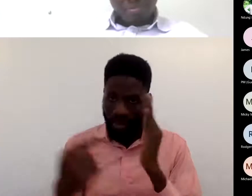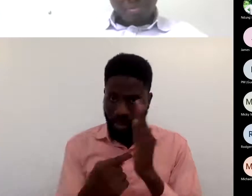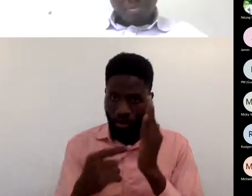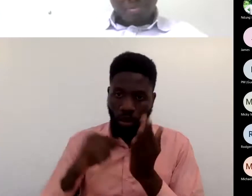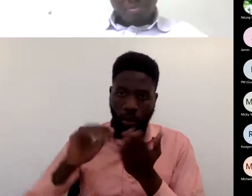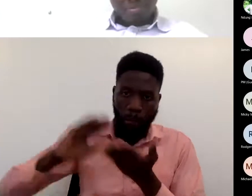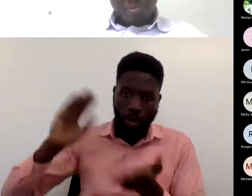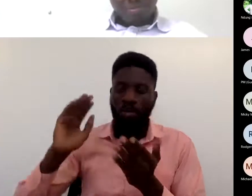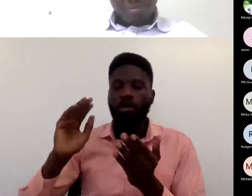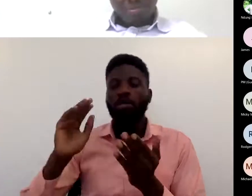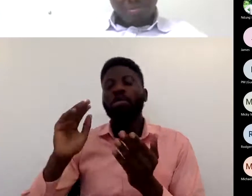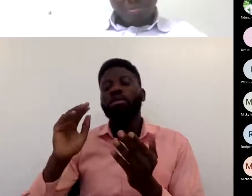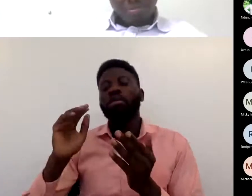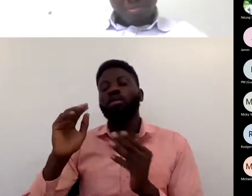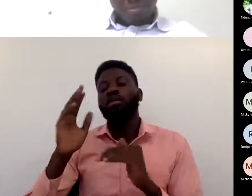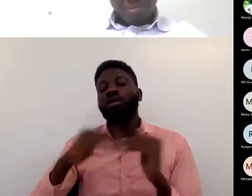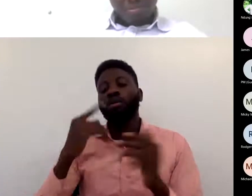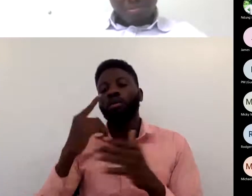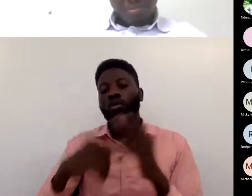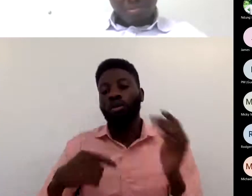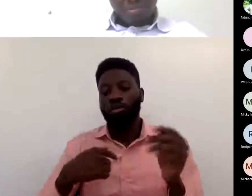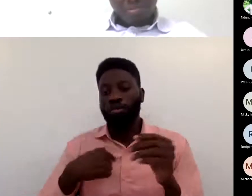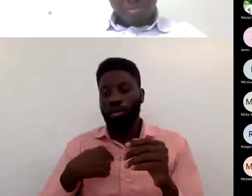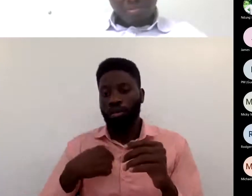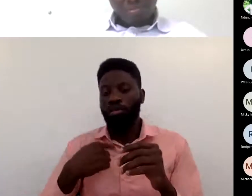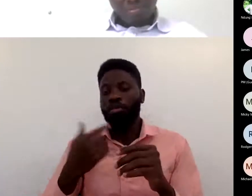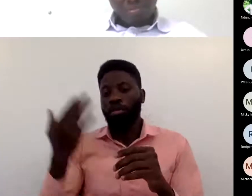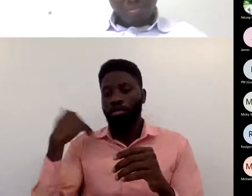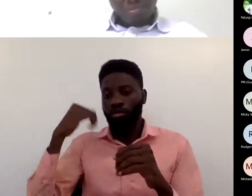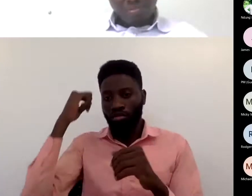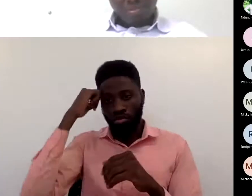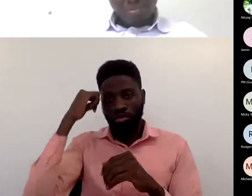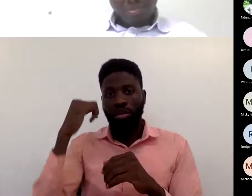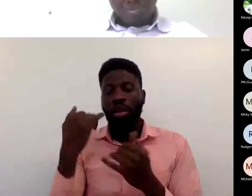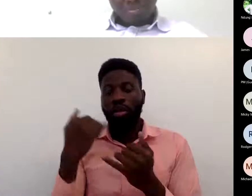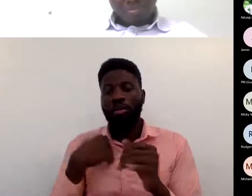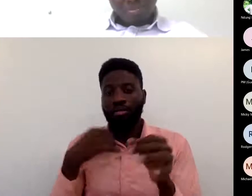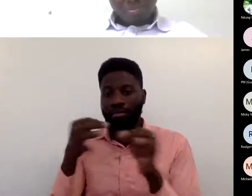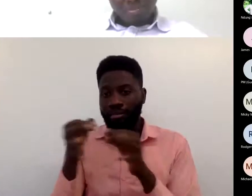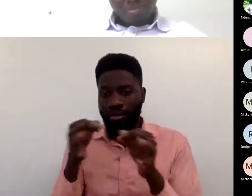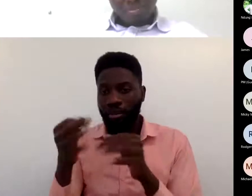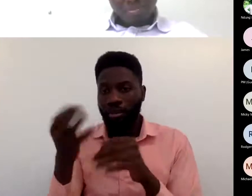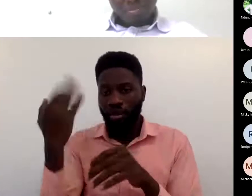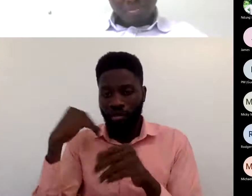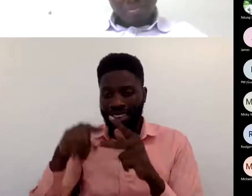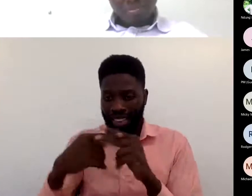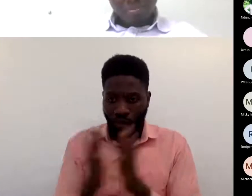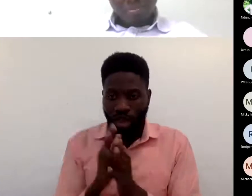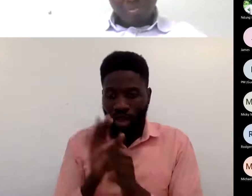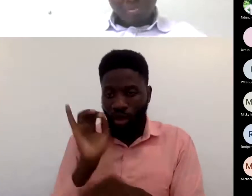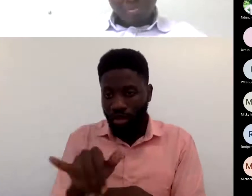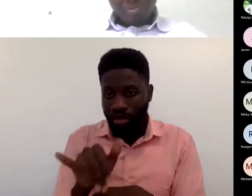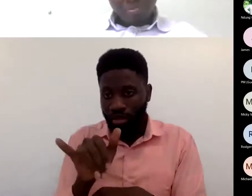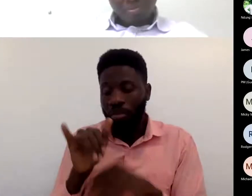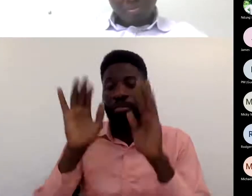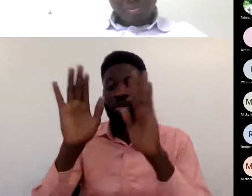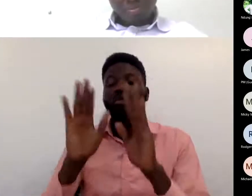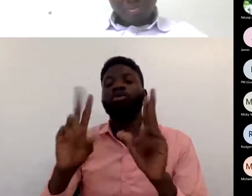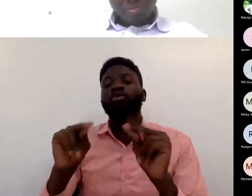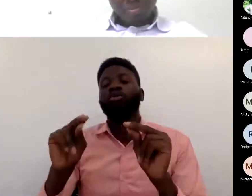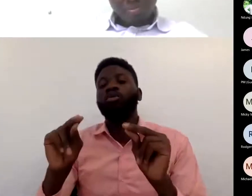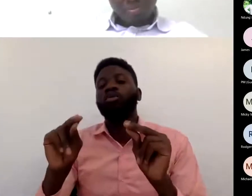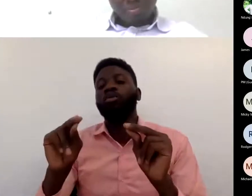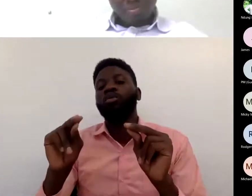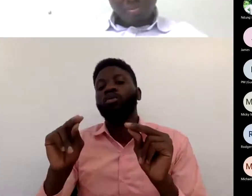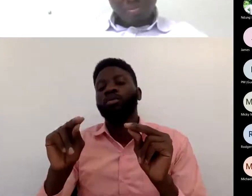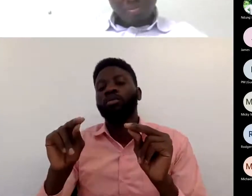what I do today. But I just wanted to put it out there that, you know, it's not necessarily what you study that gets you to where you need